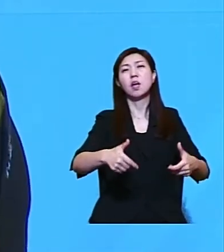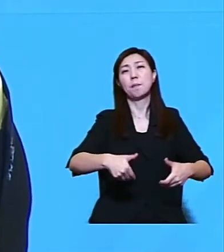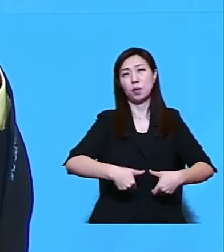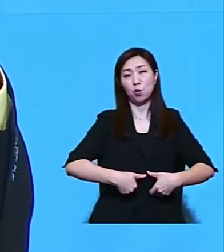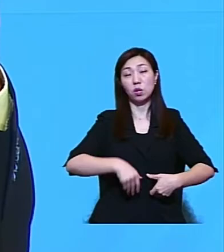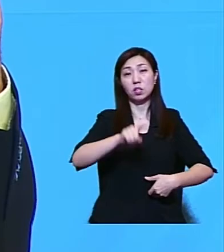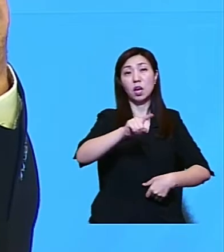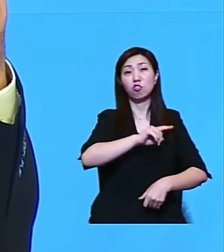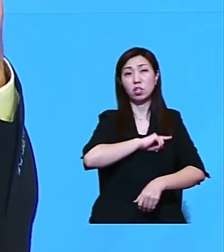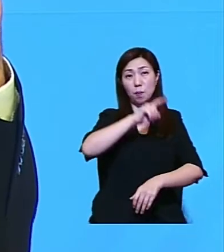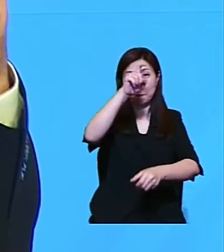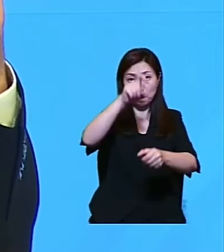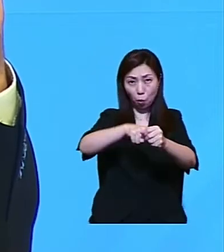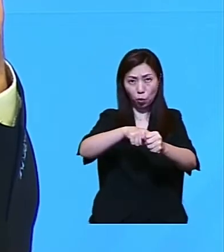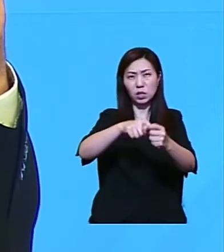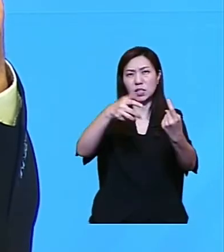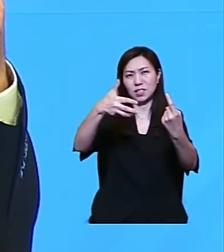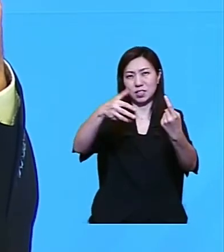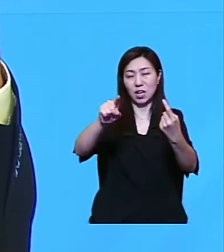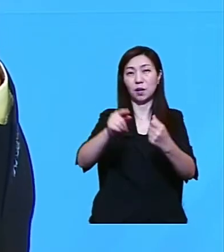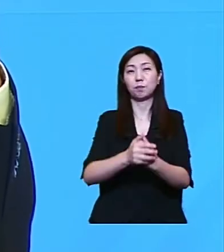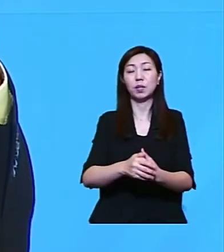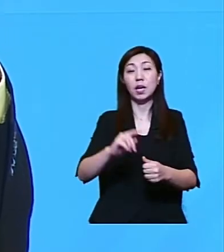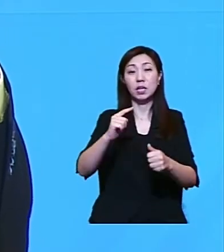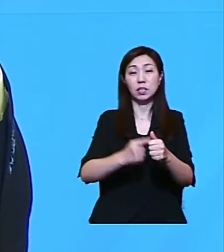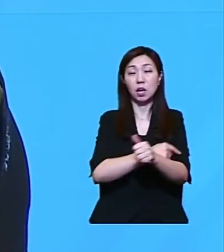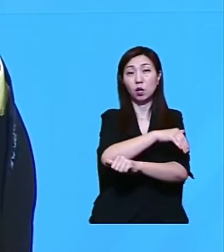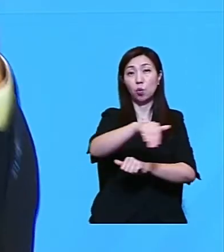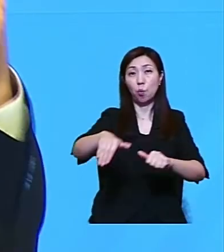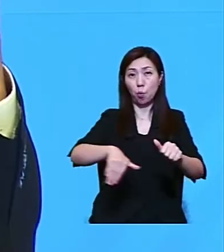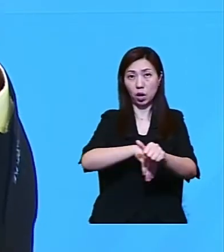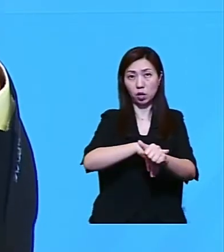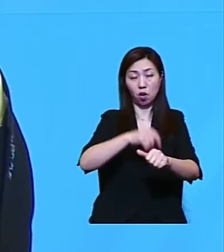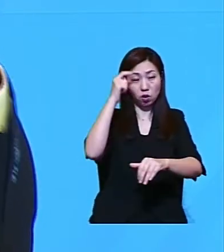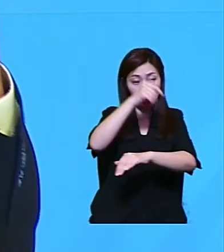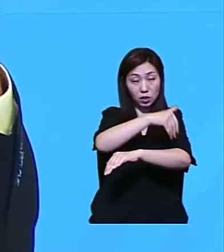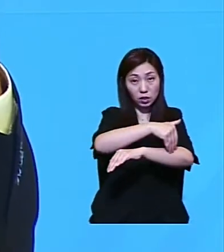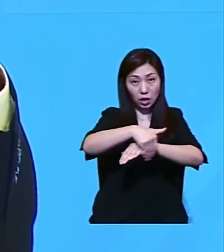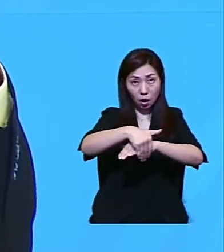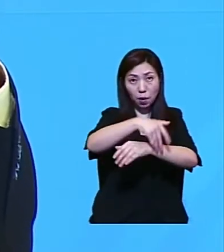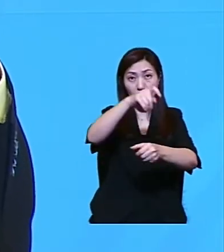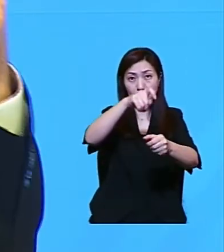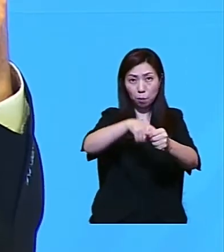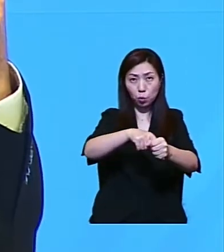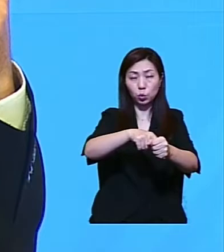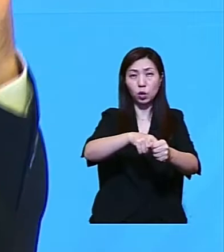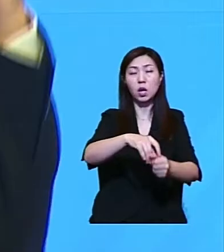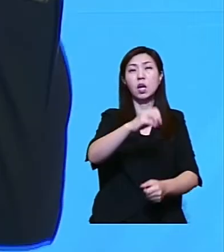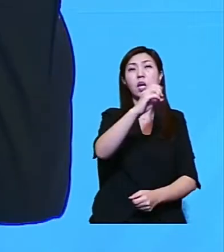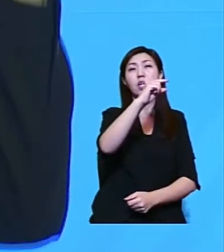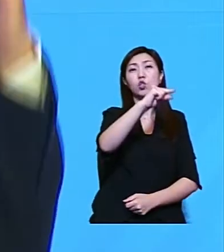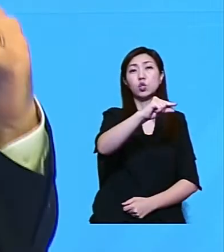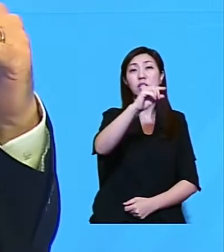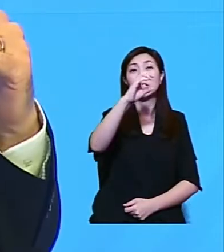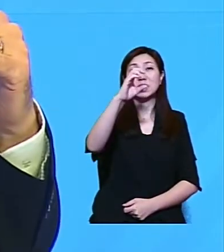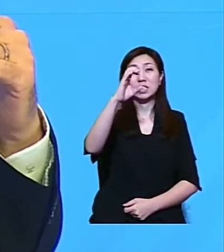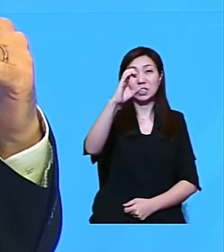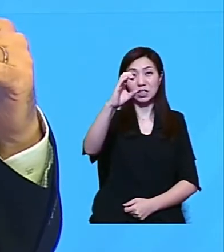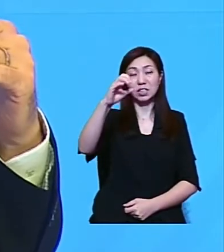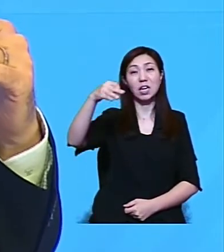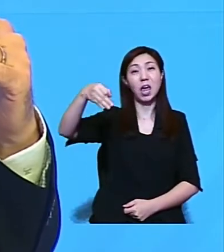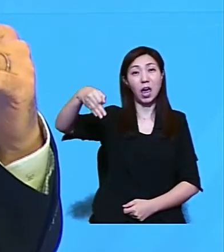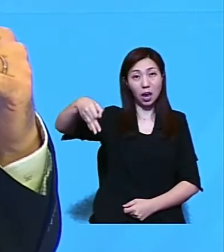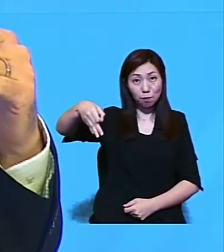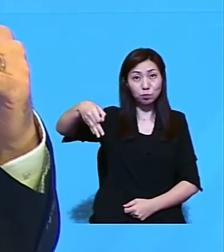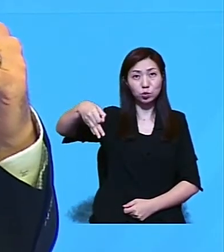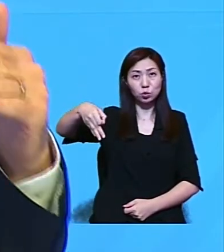climate projects, for instance for GCF, the key impact that is usually mentioned is the amount of greenhouse gas